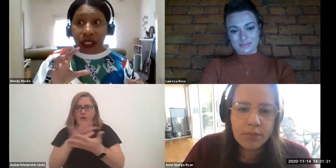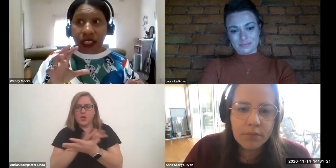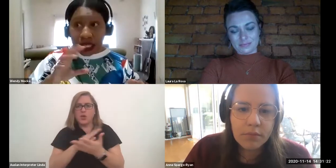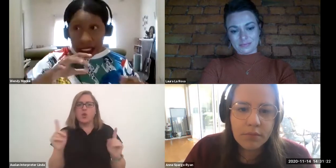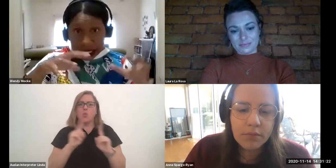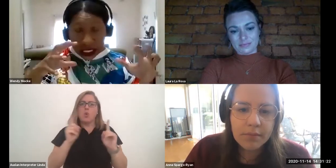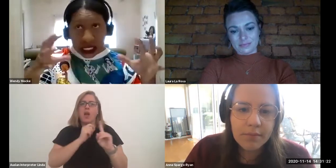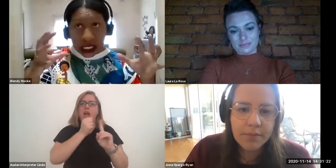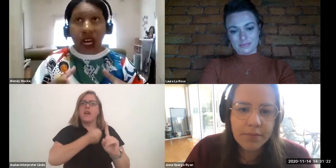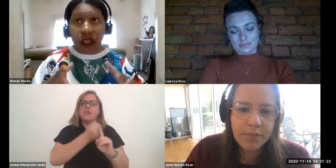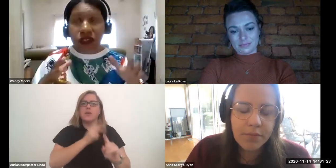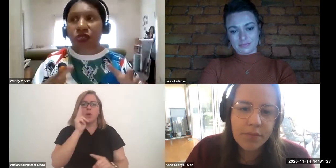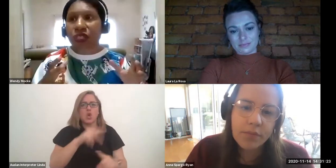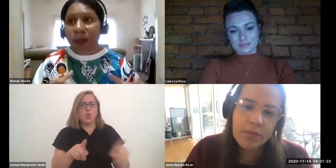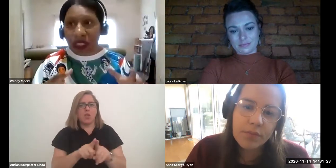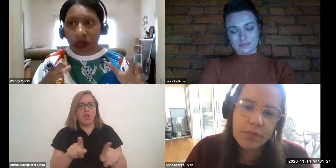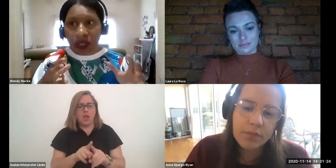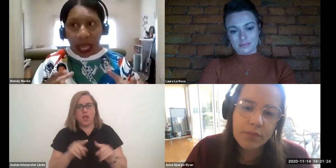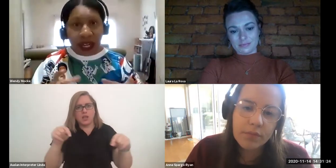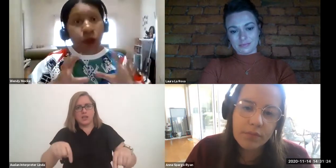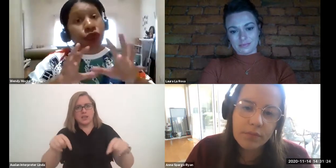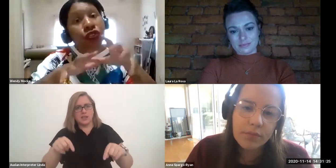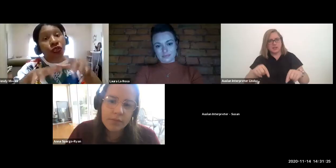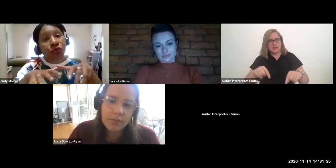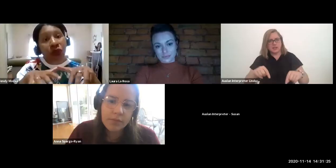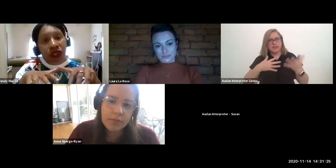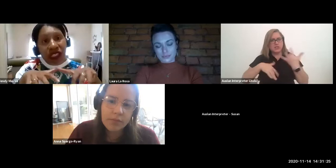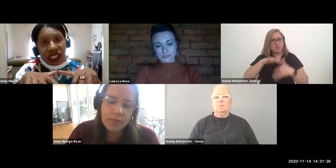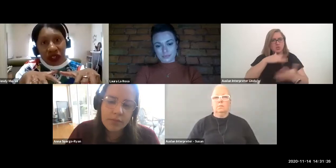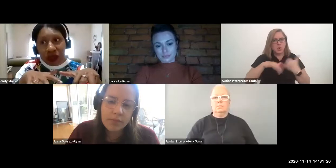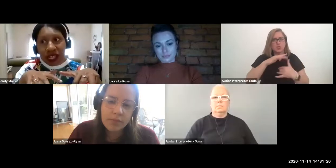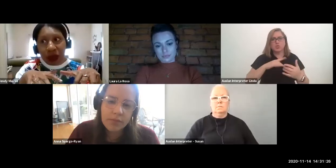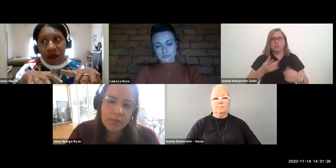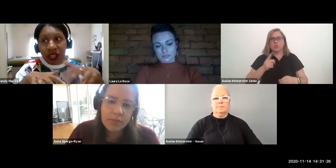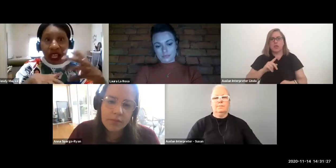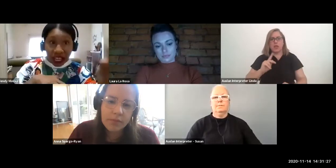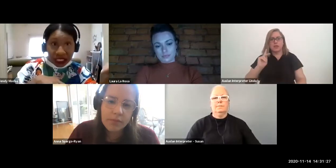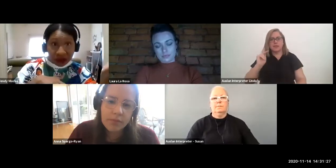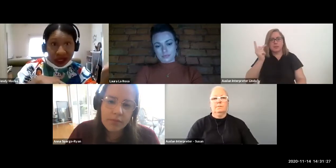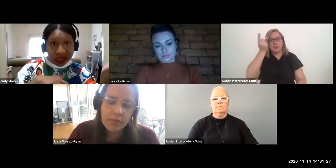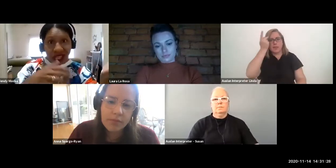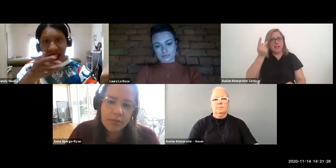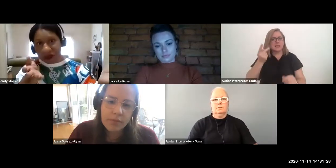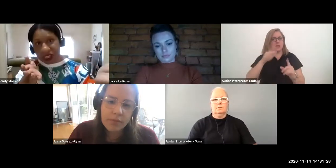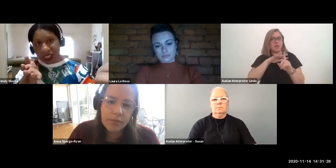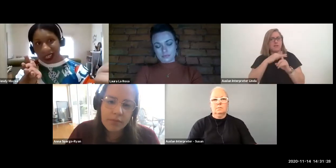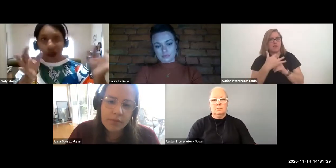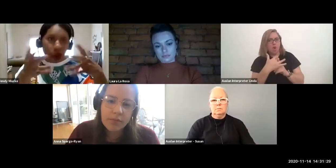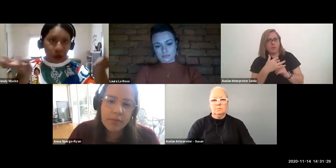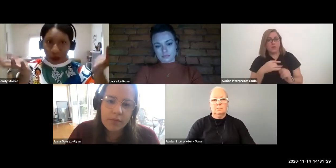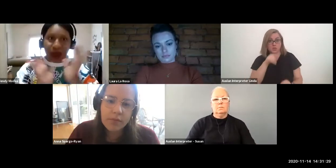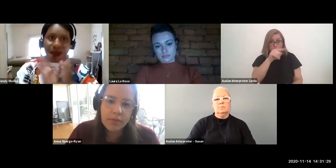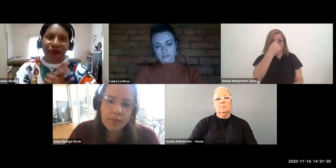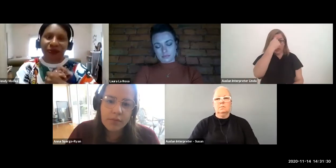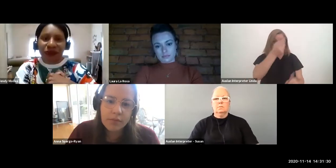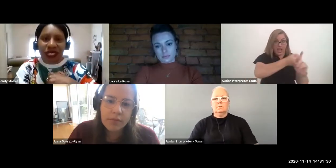like in the current social and political climate? And would you consider yourself an activist, an advocate,